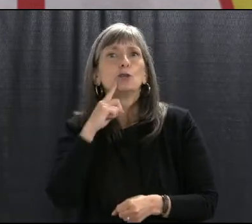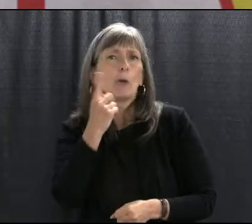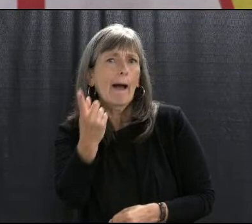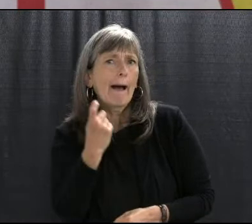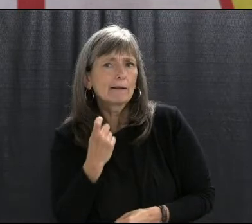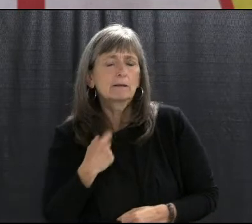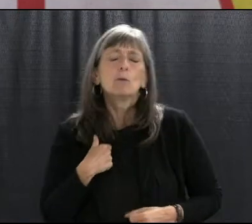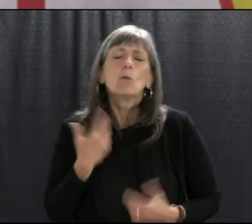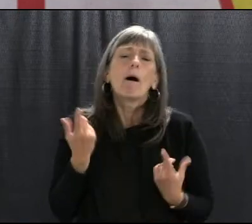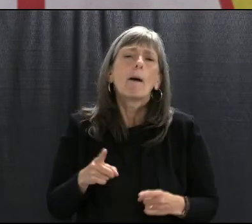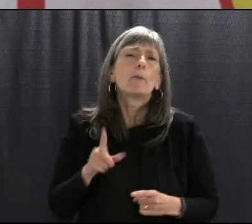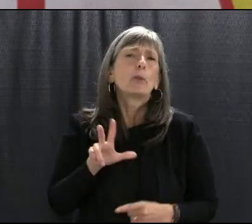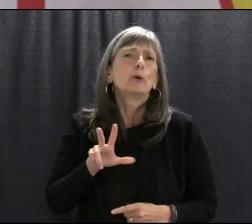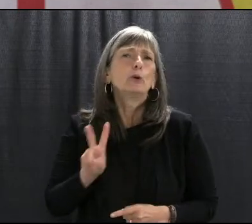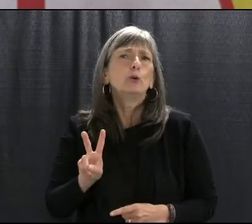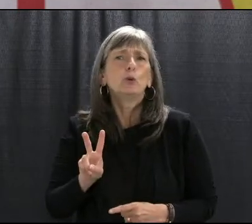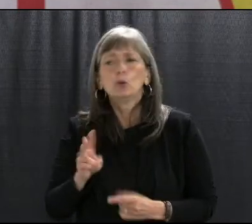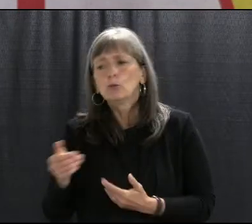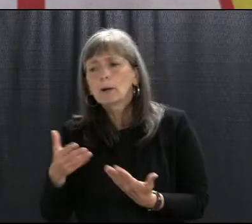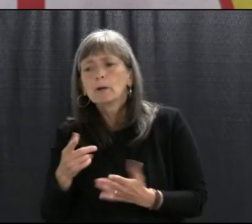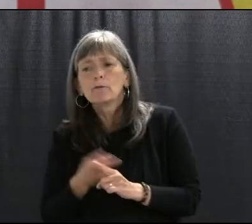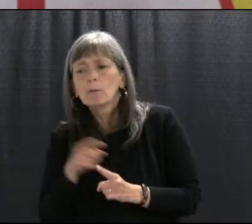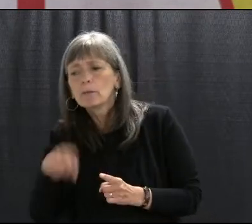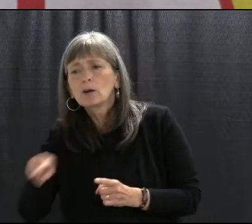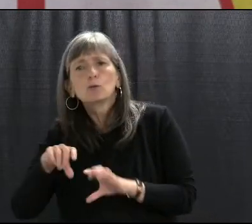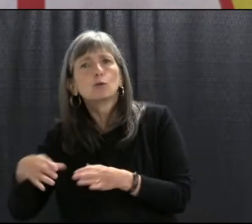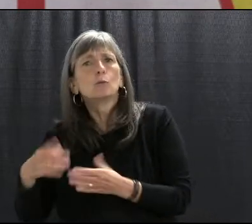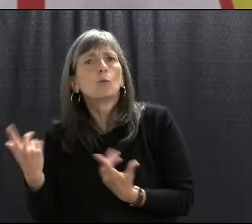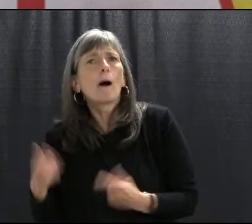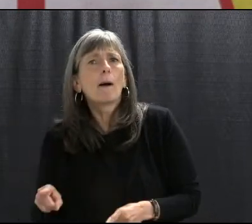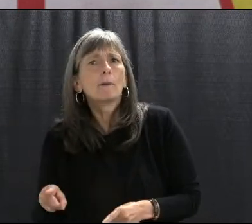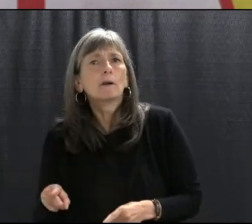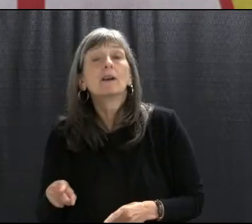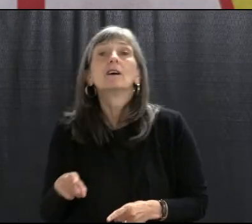we are putting an individual in place whose sole